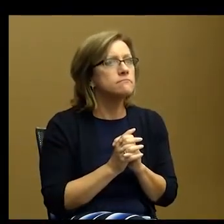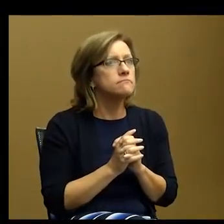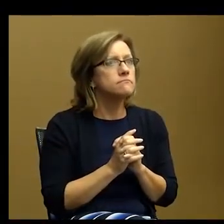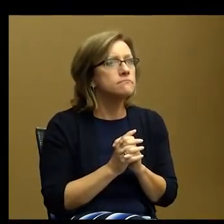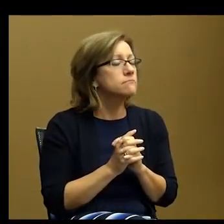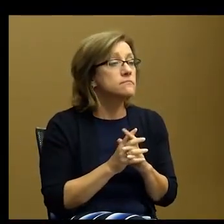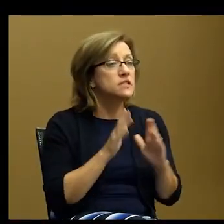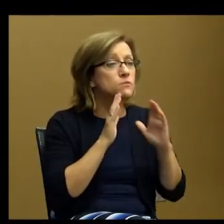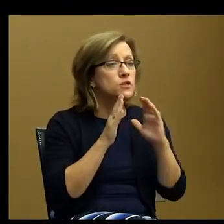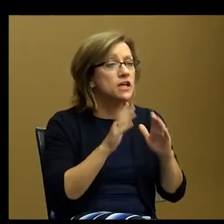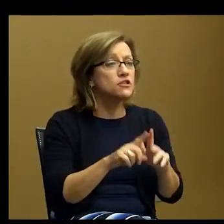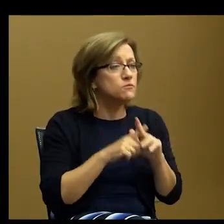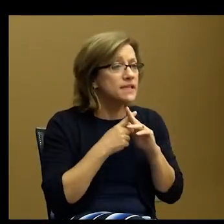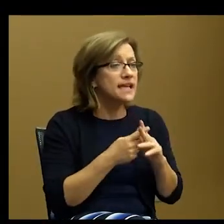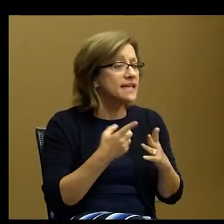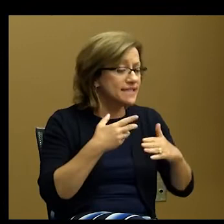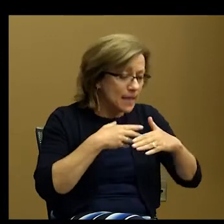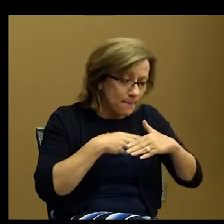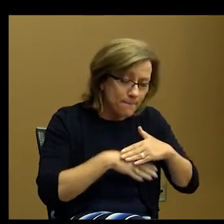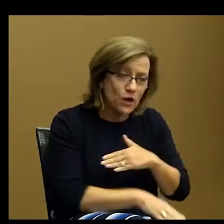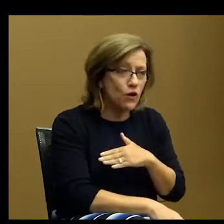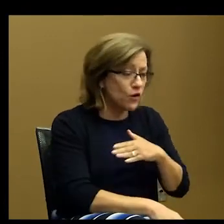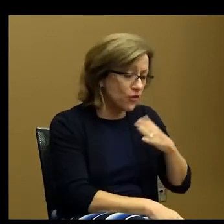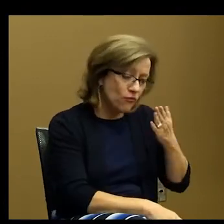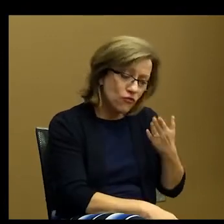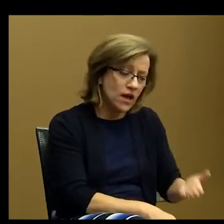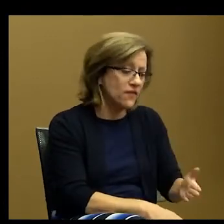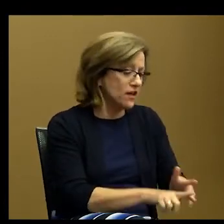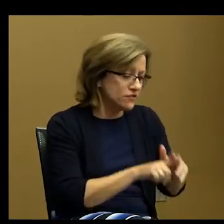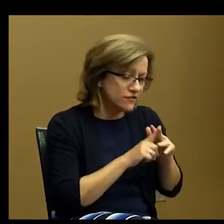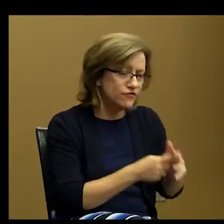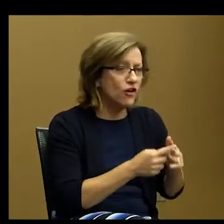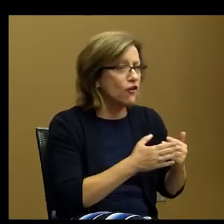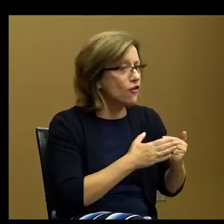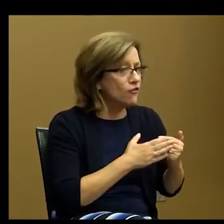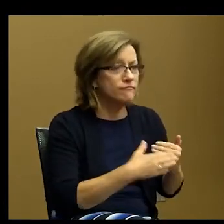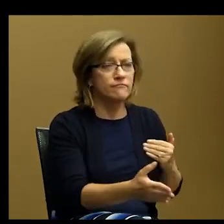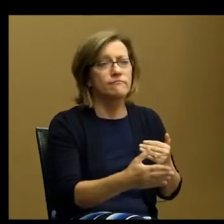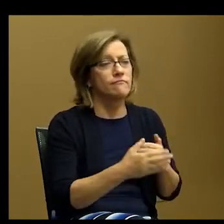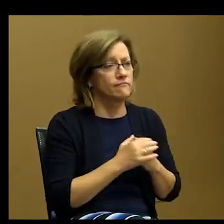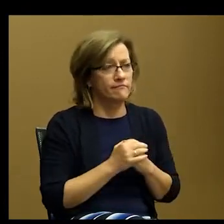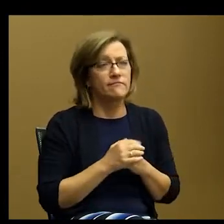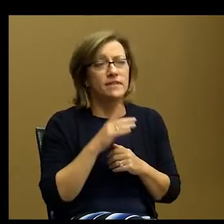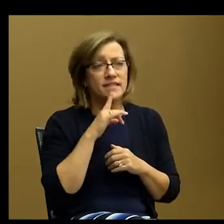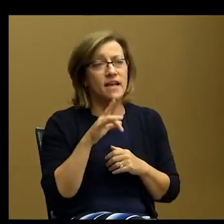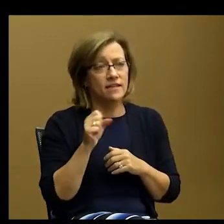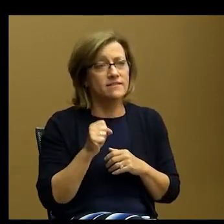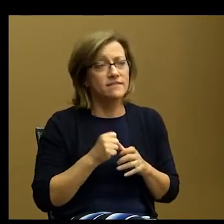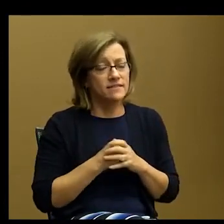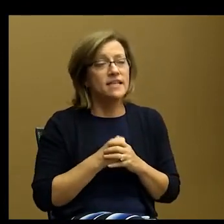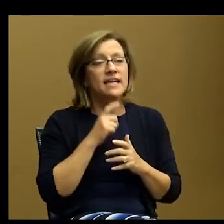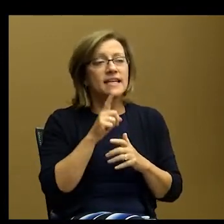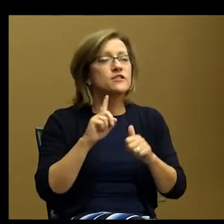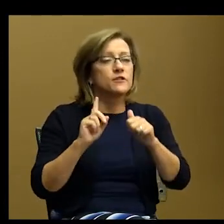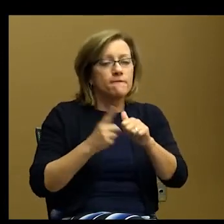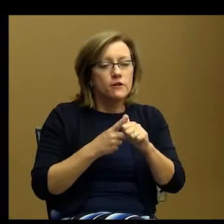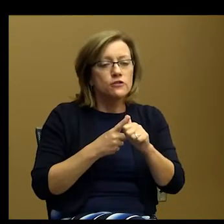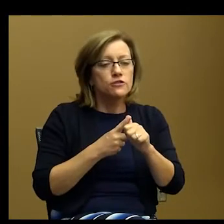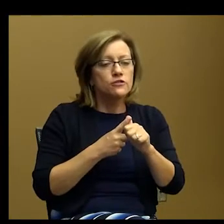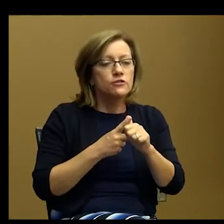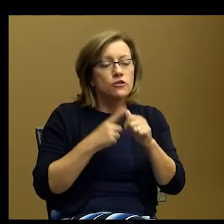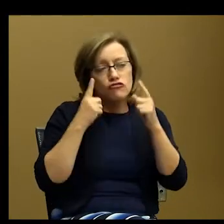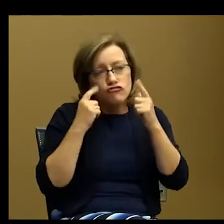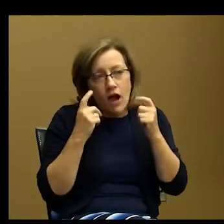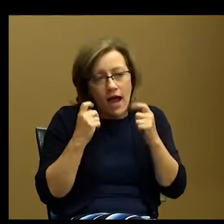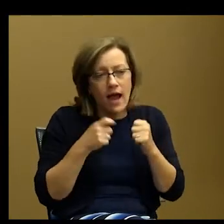birth. You know, it really does. Communication begins at birth. It's that first